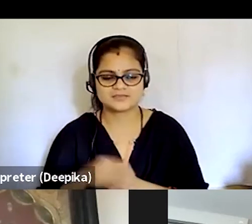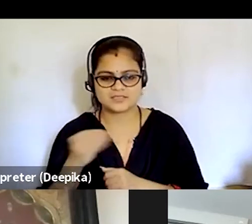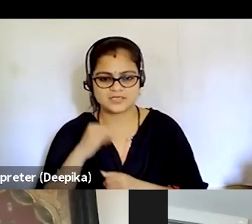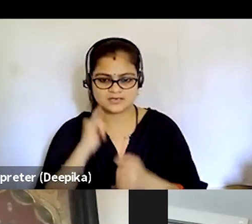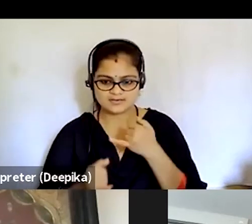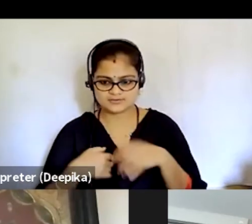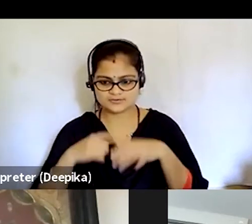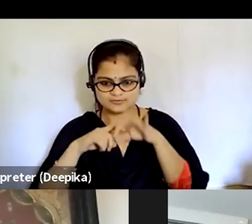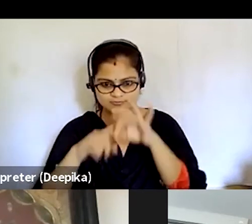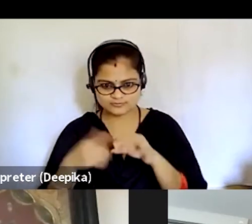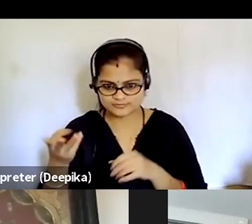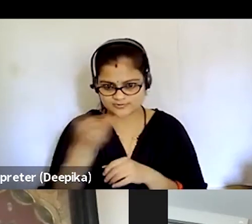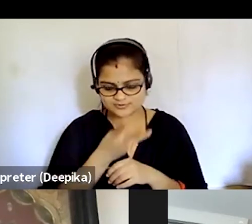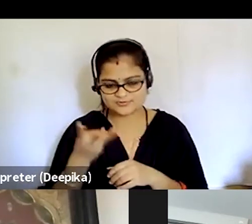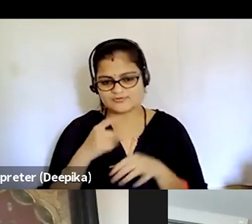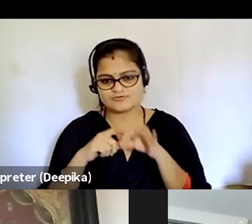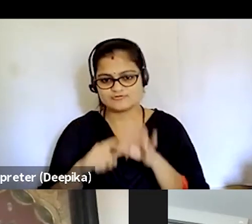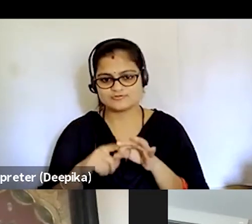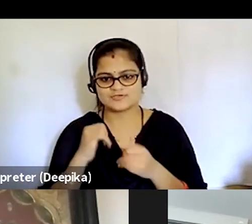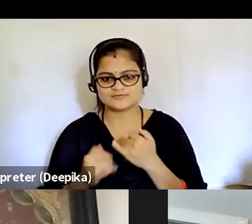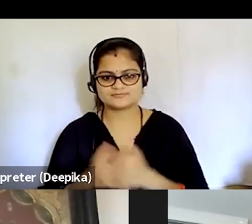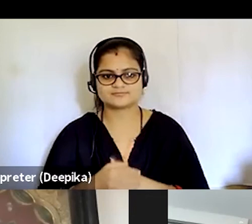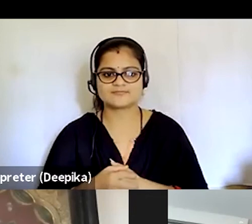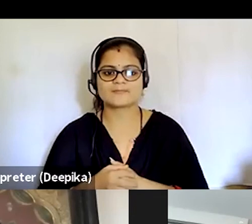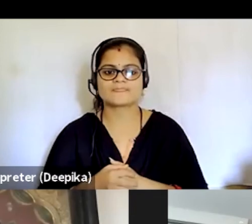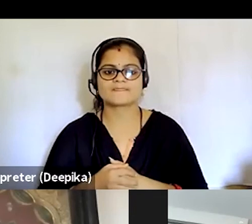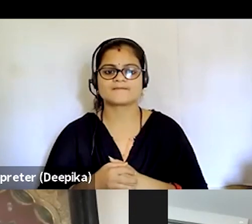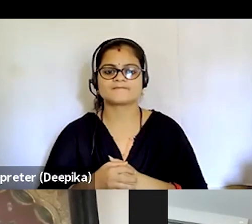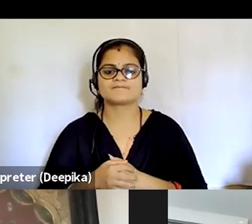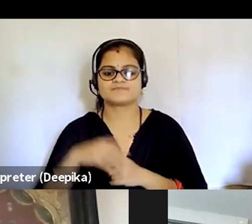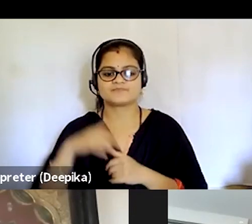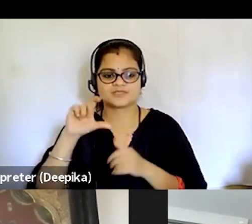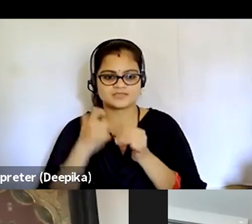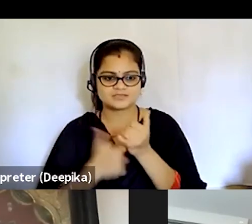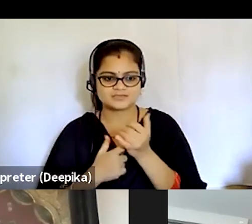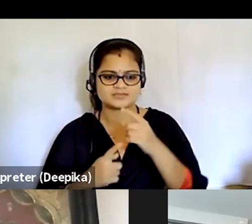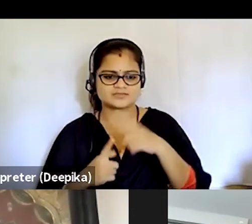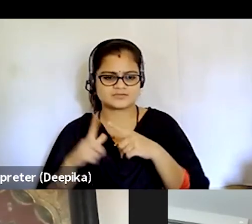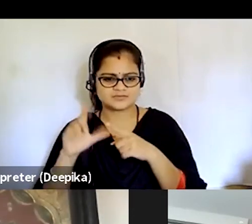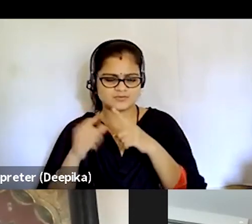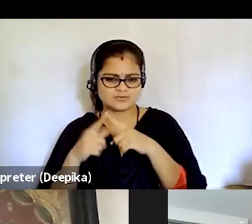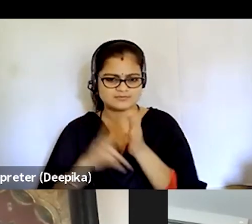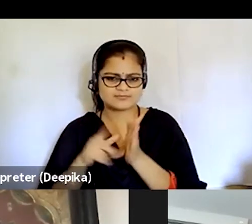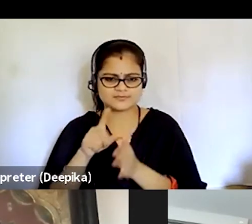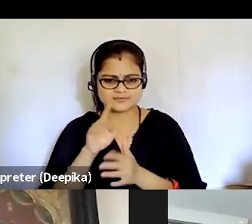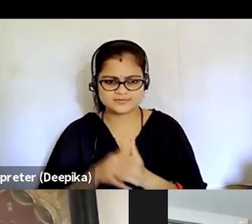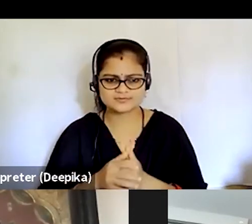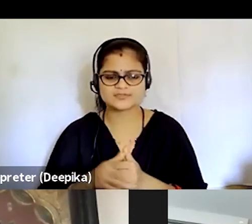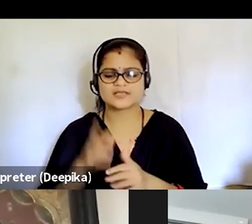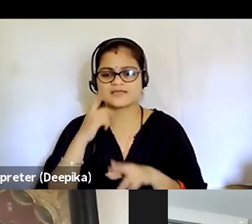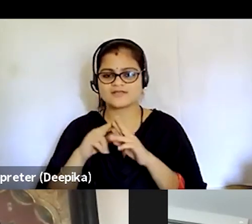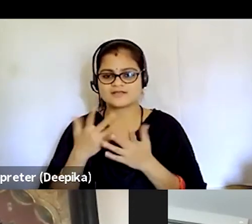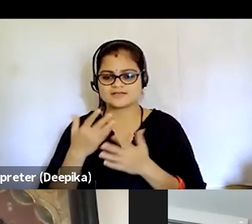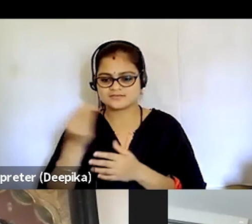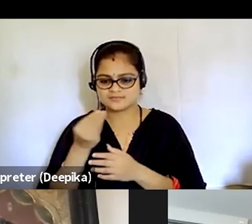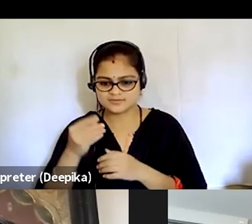last question for all three of you. It may be looking into a crystal ball, but what do you think is the future? I mean, going down the road, maybe the next couple of